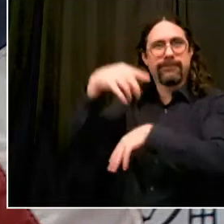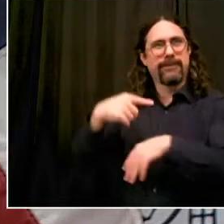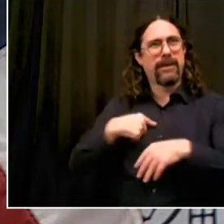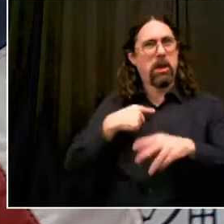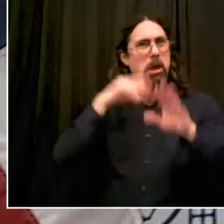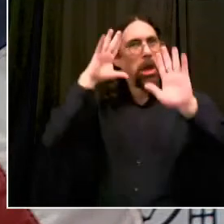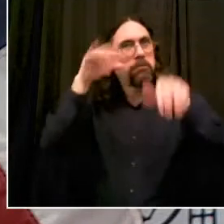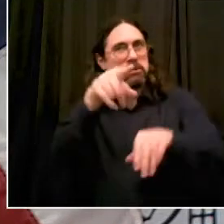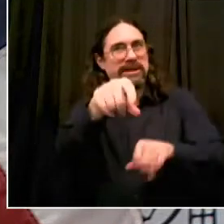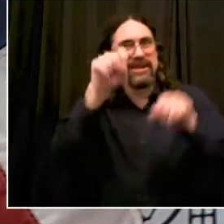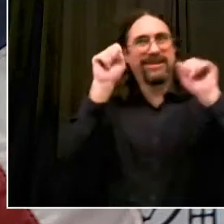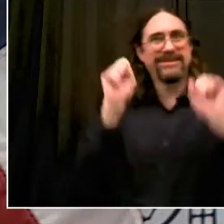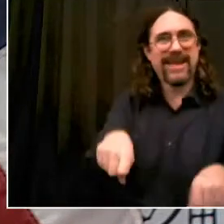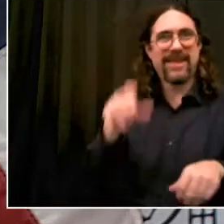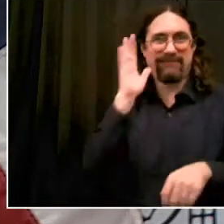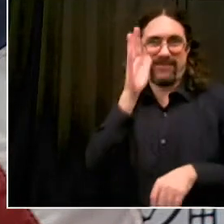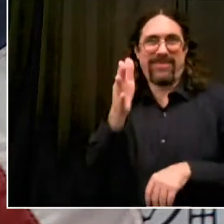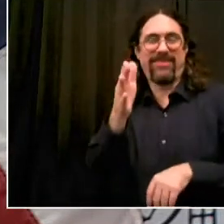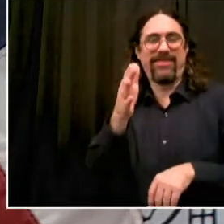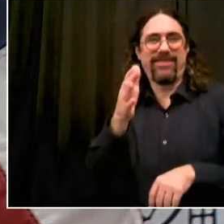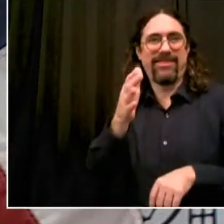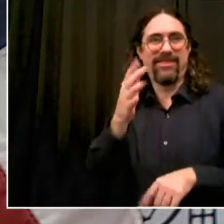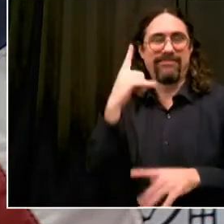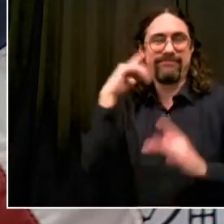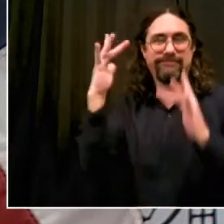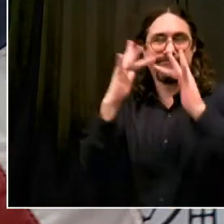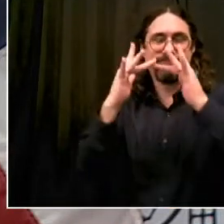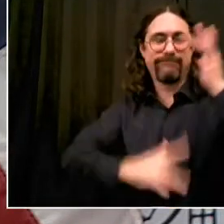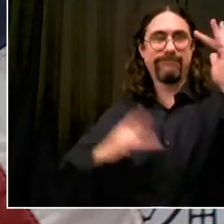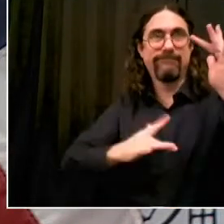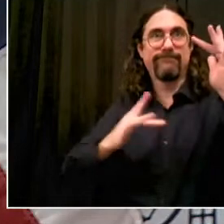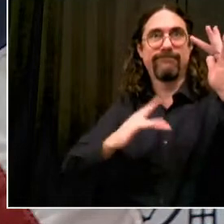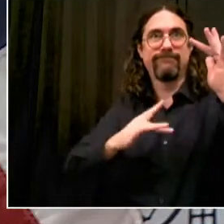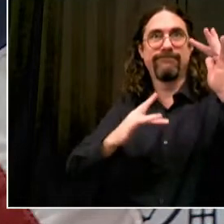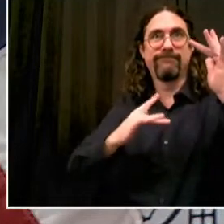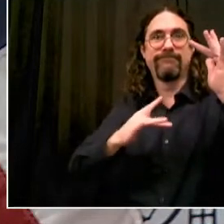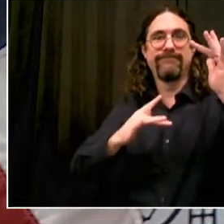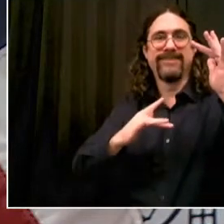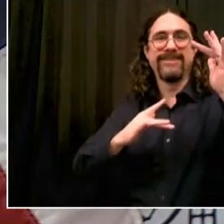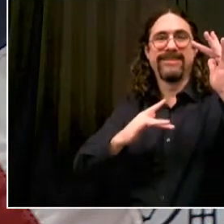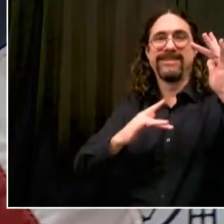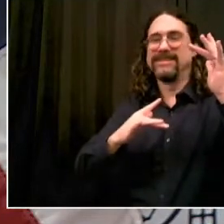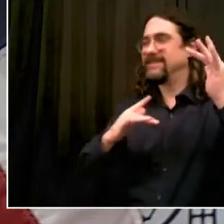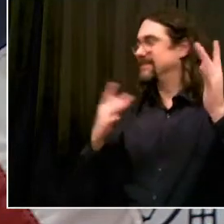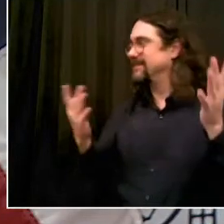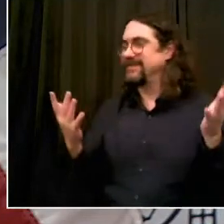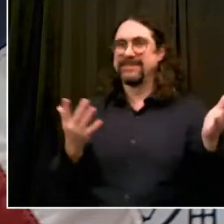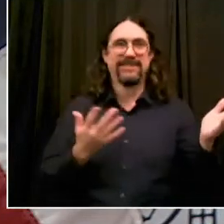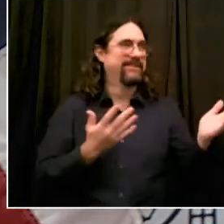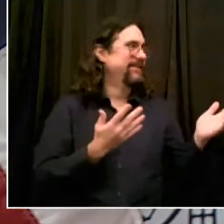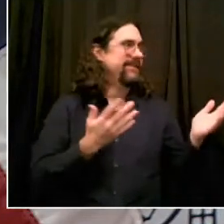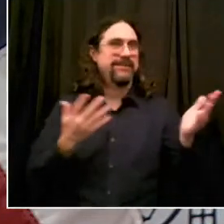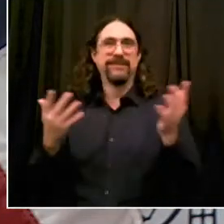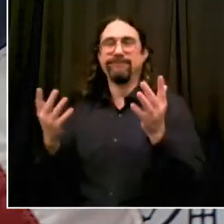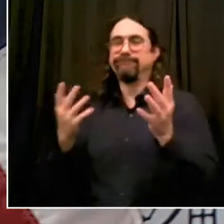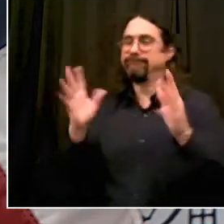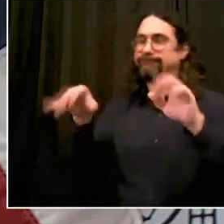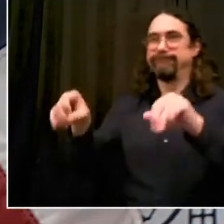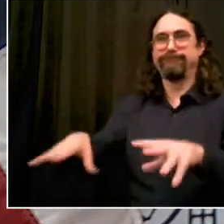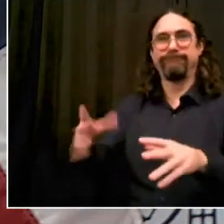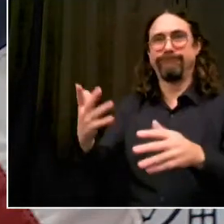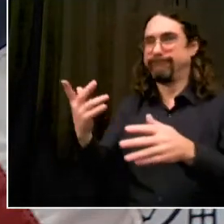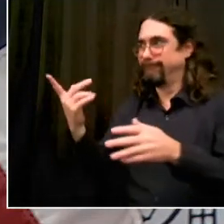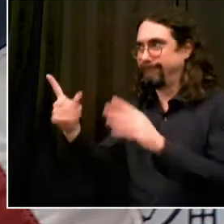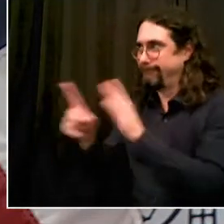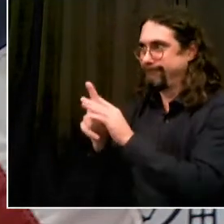Okay, we're going to come back. We're going to come back to Jen. Okay, at least we know our topic. Okay. Who's next? One of those days.